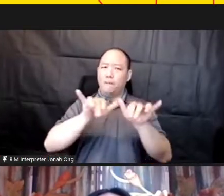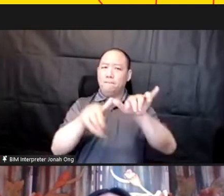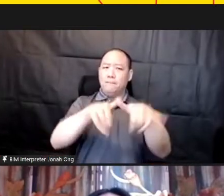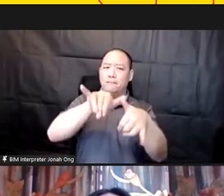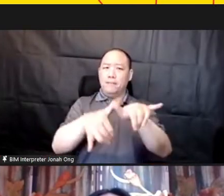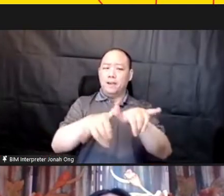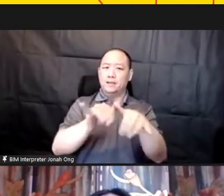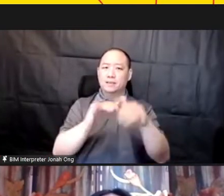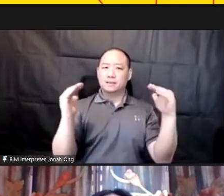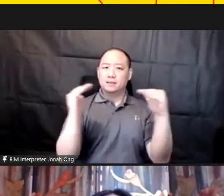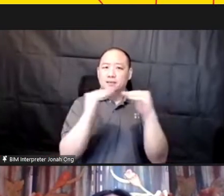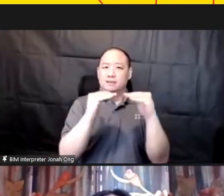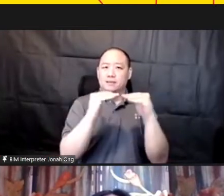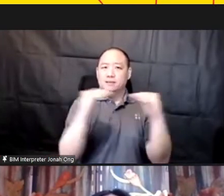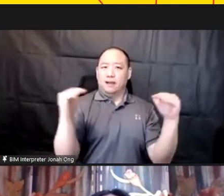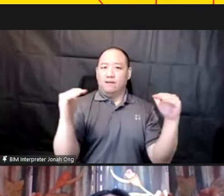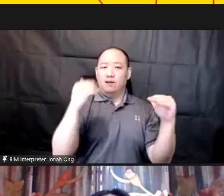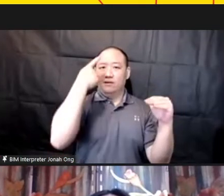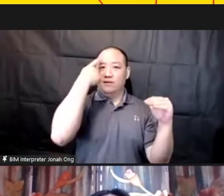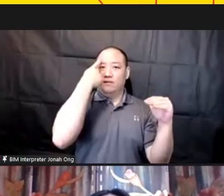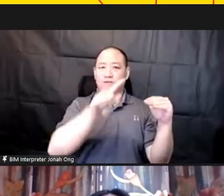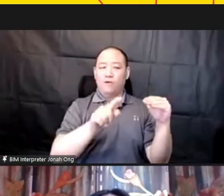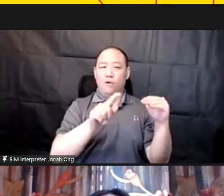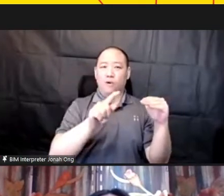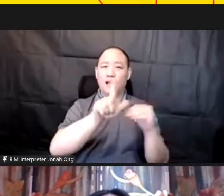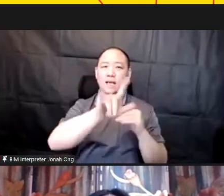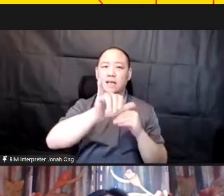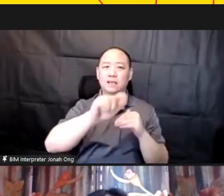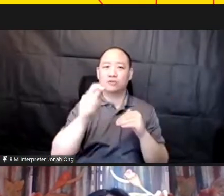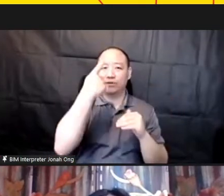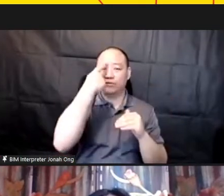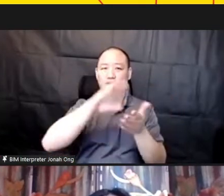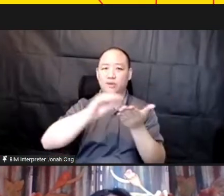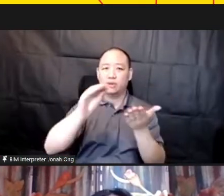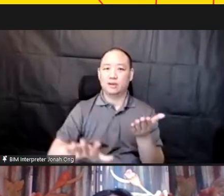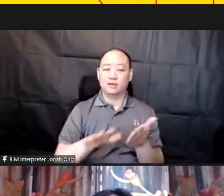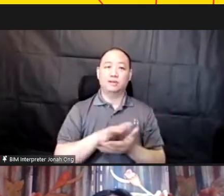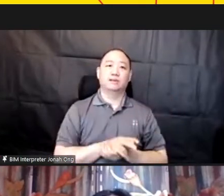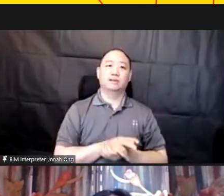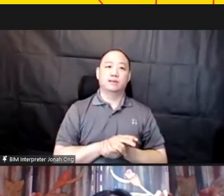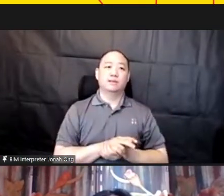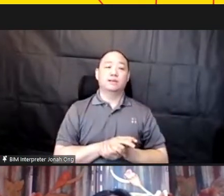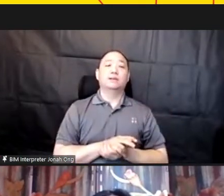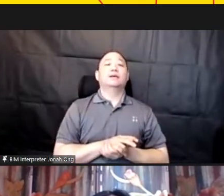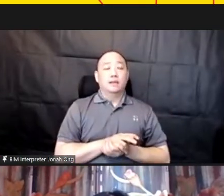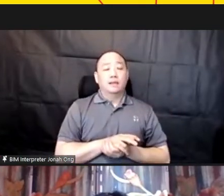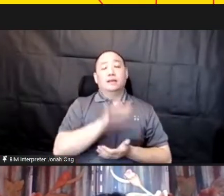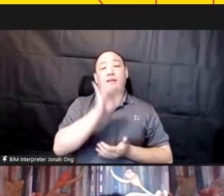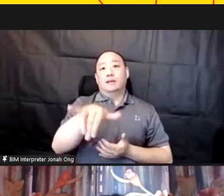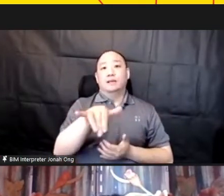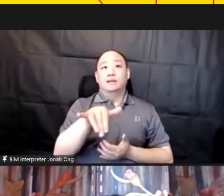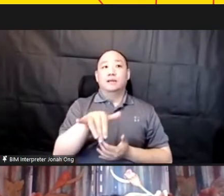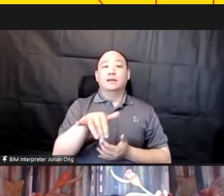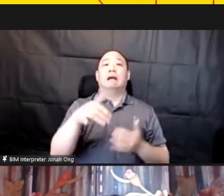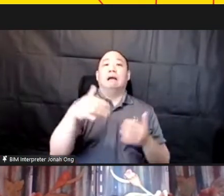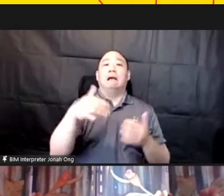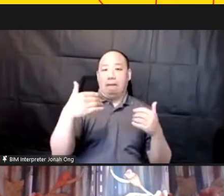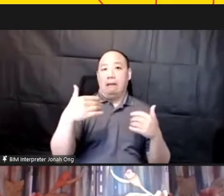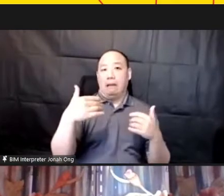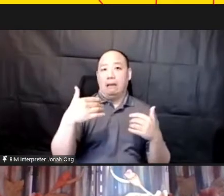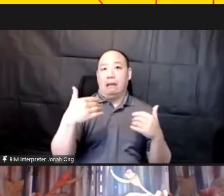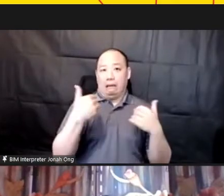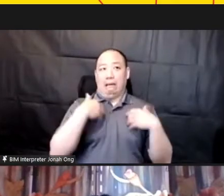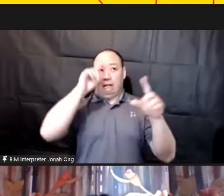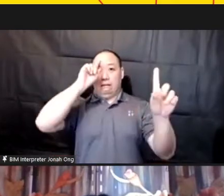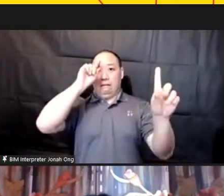Yeah, thank you so much. I think when I was, we have, of course, different levels that we want the student to achieve.